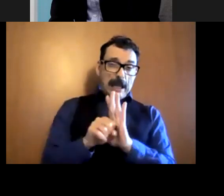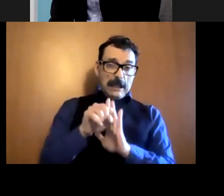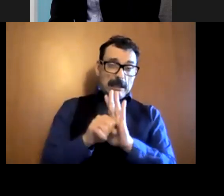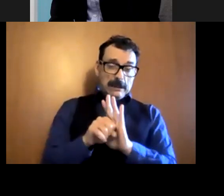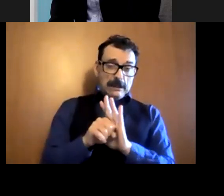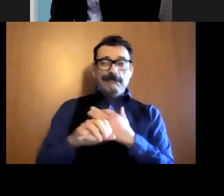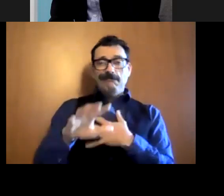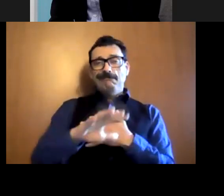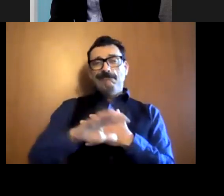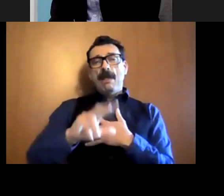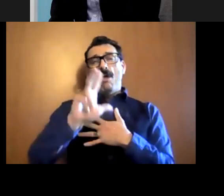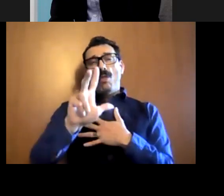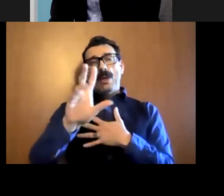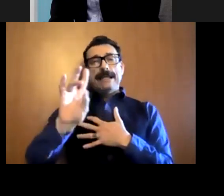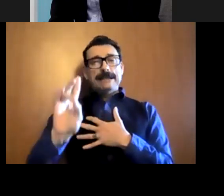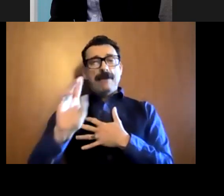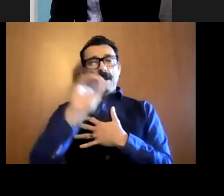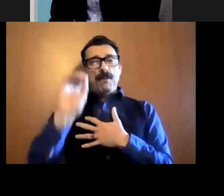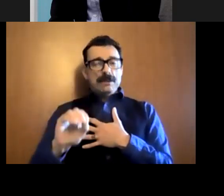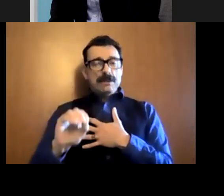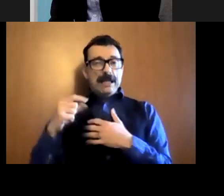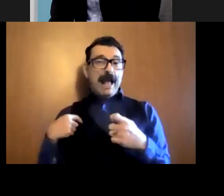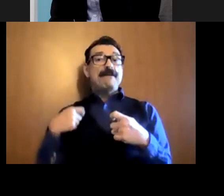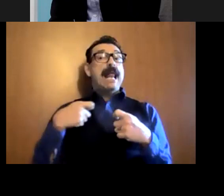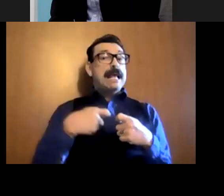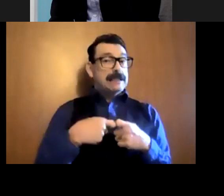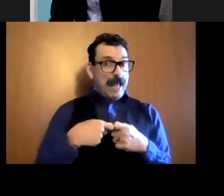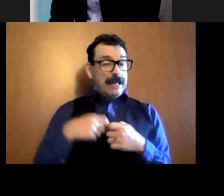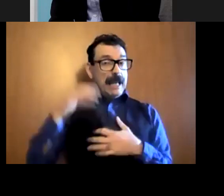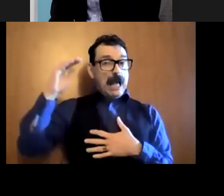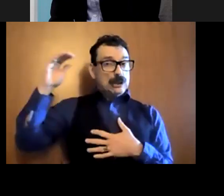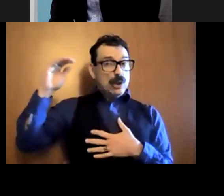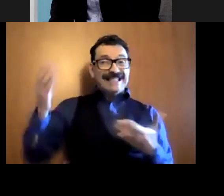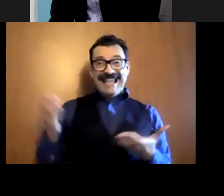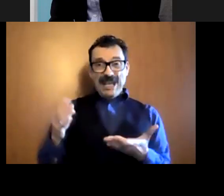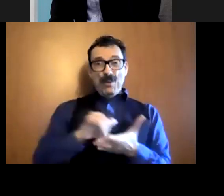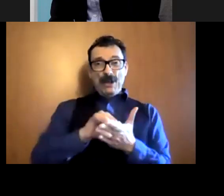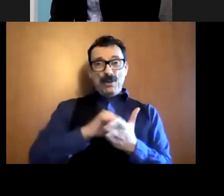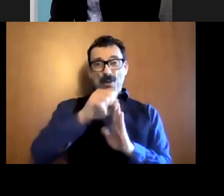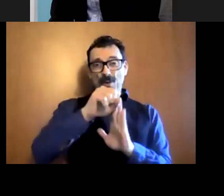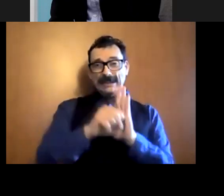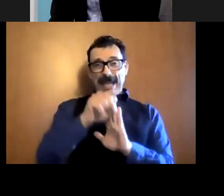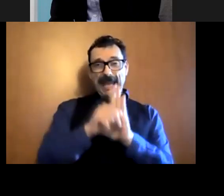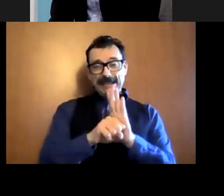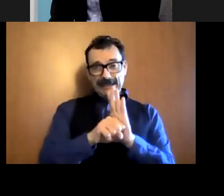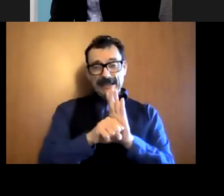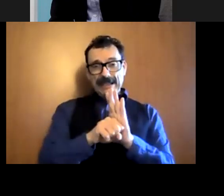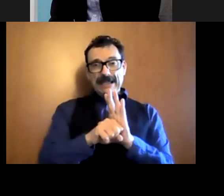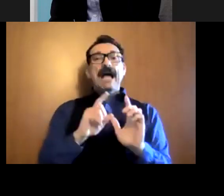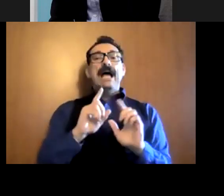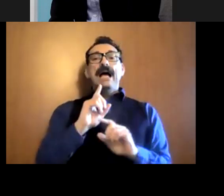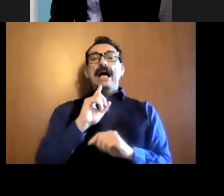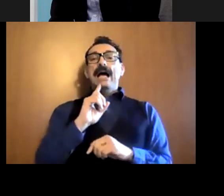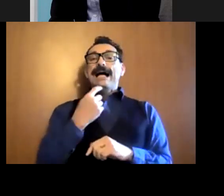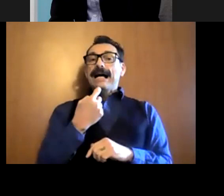about 37% of Hispanic adults in New York State reported that over the last 12 months, they didn't have